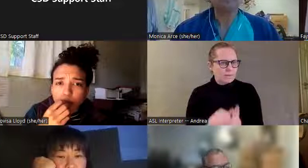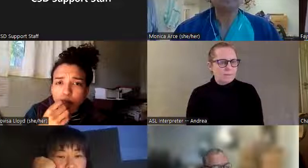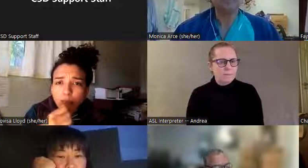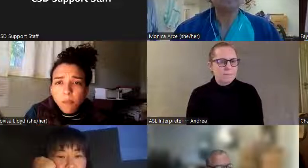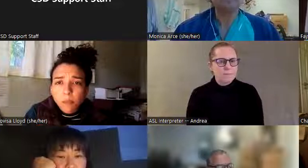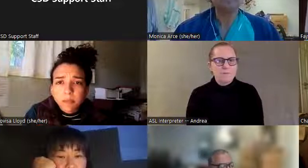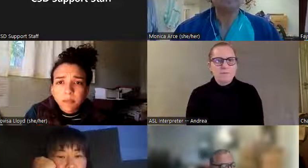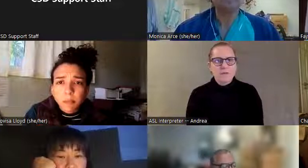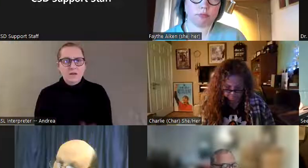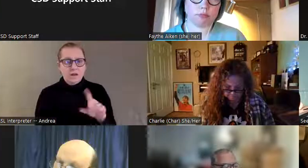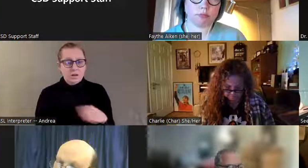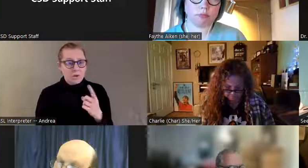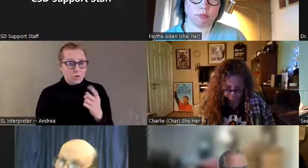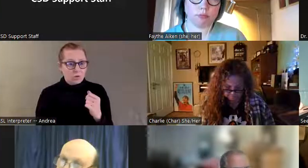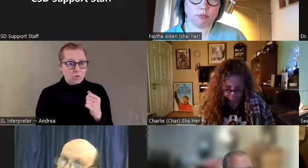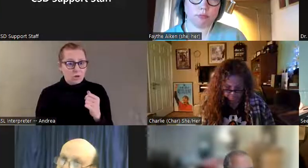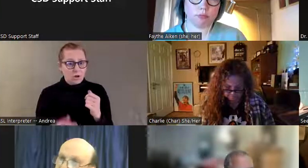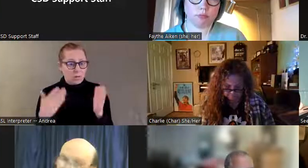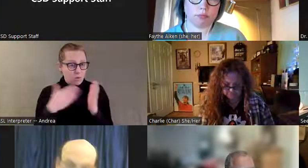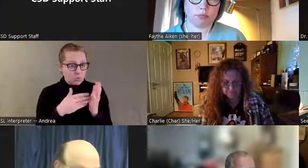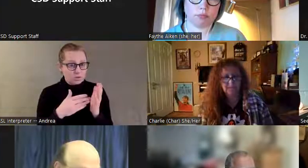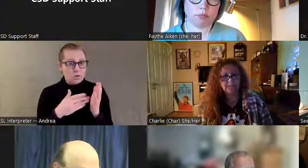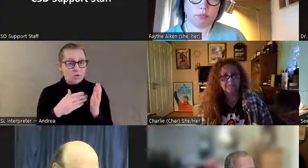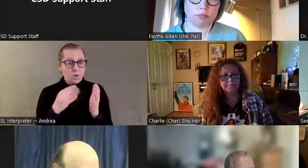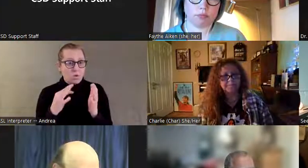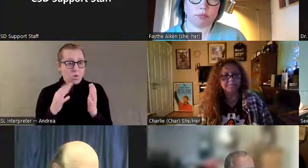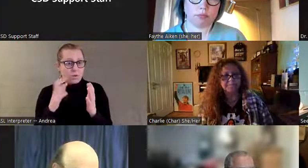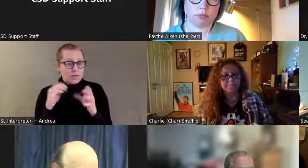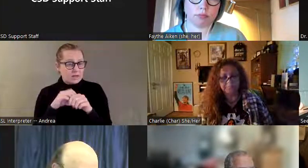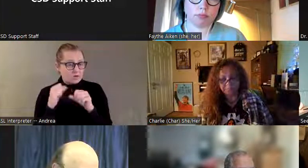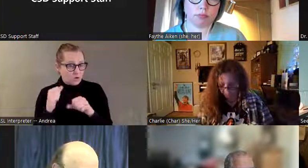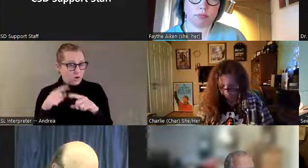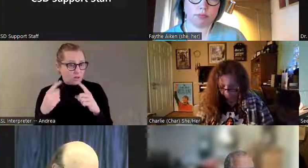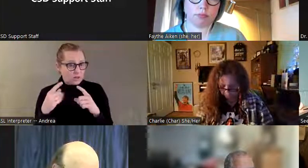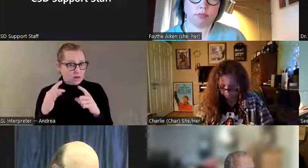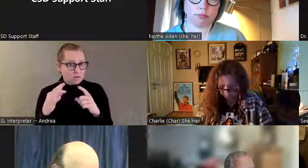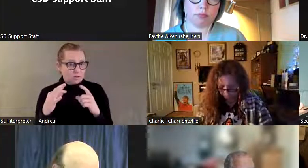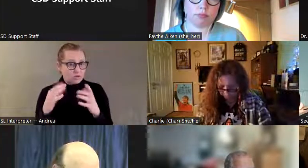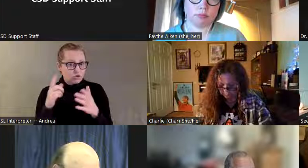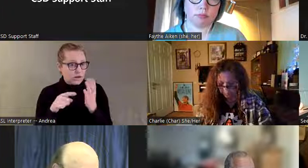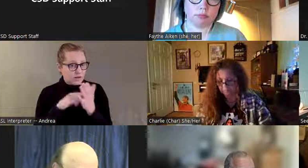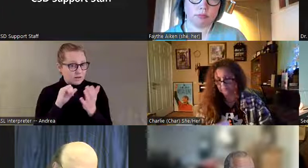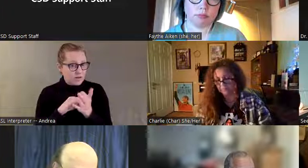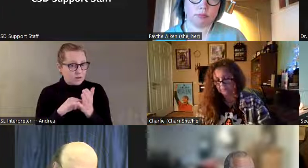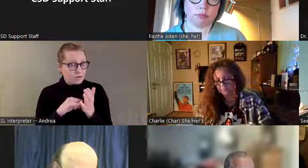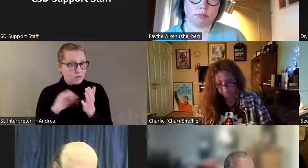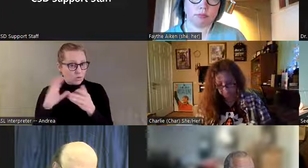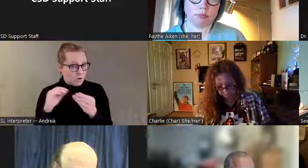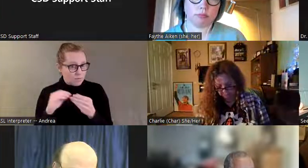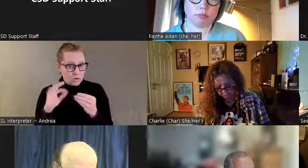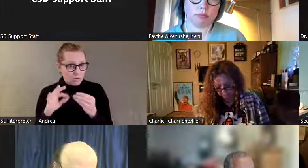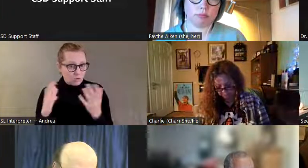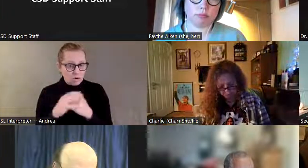Is it about opposing or being in strong opposition of striking it? Your comment, or because I would